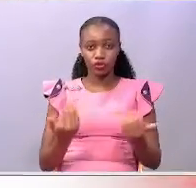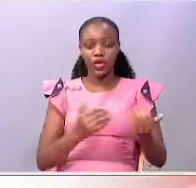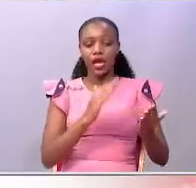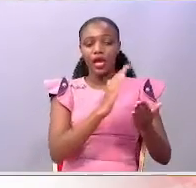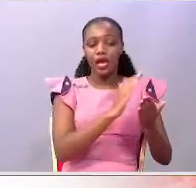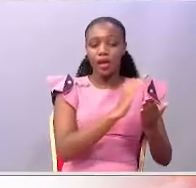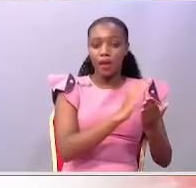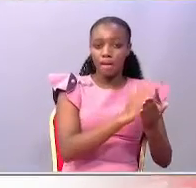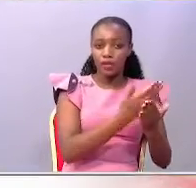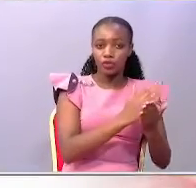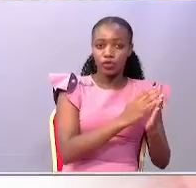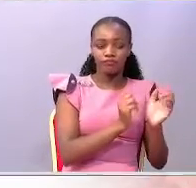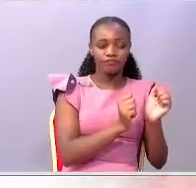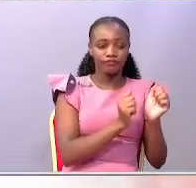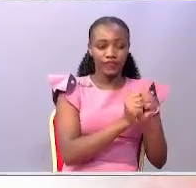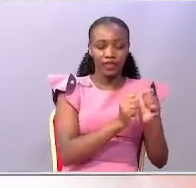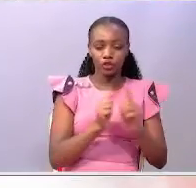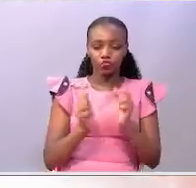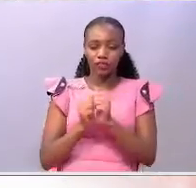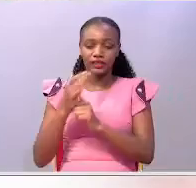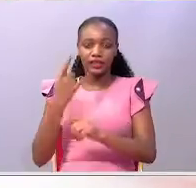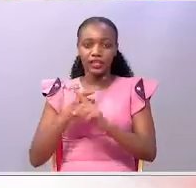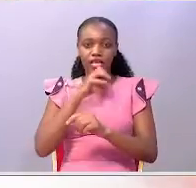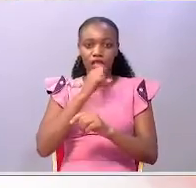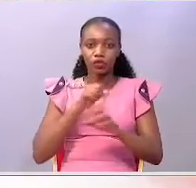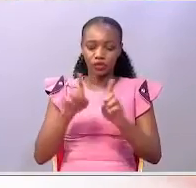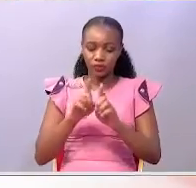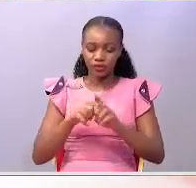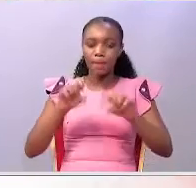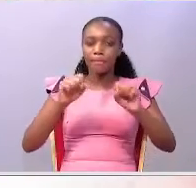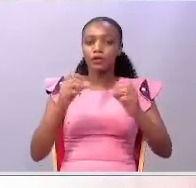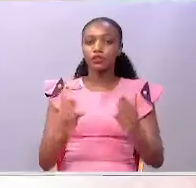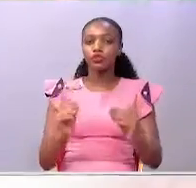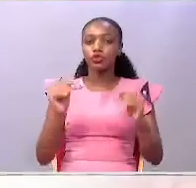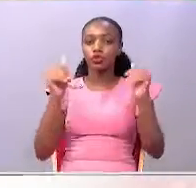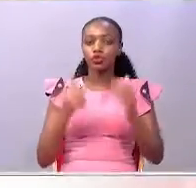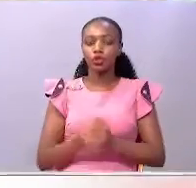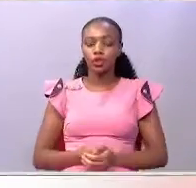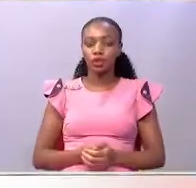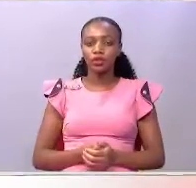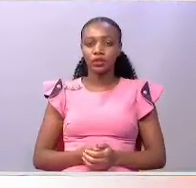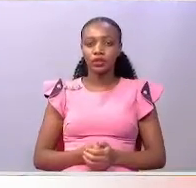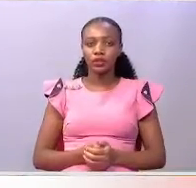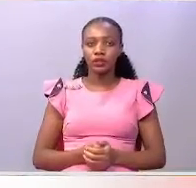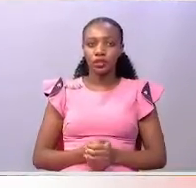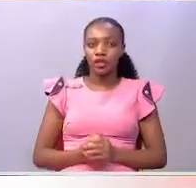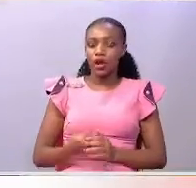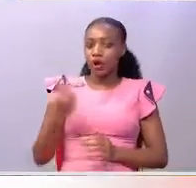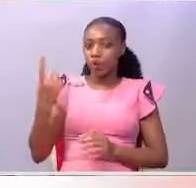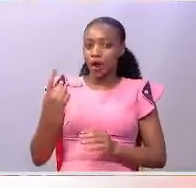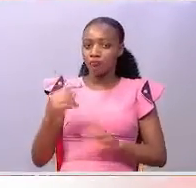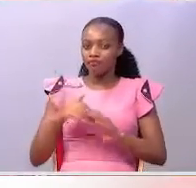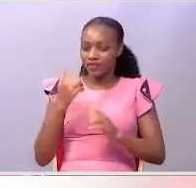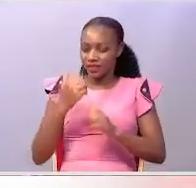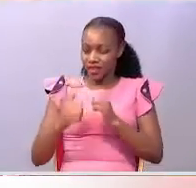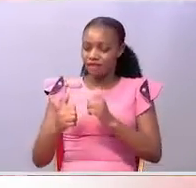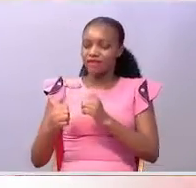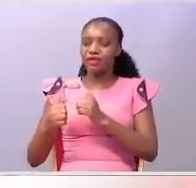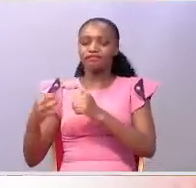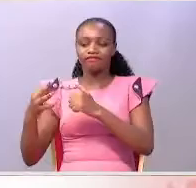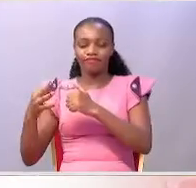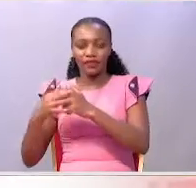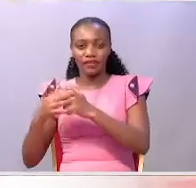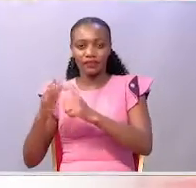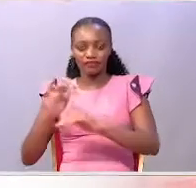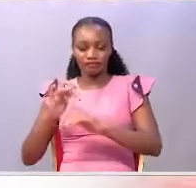and 19, as well as possible solutions to the menace. One in every 8 teenage girls in Kenya are